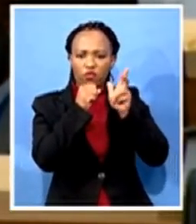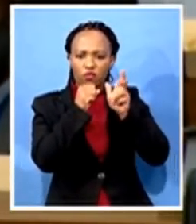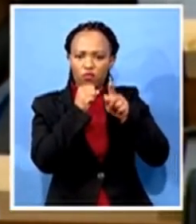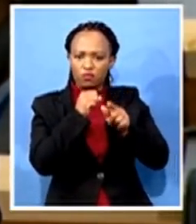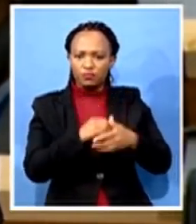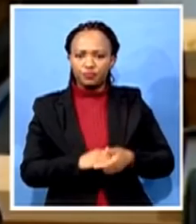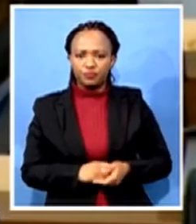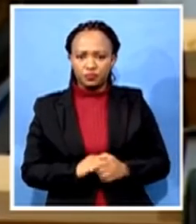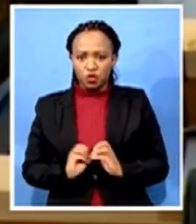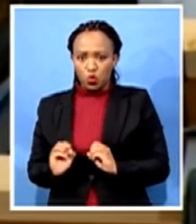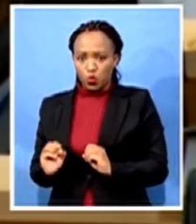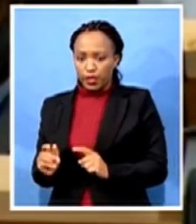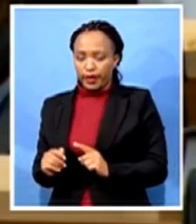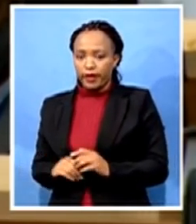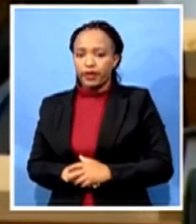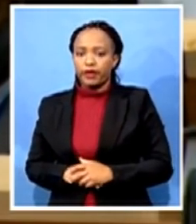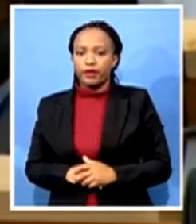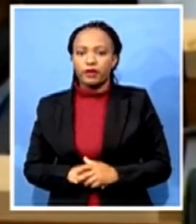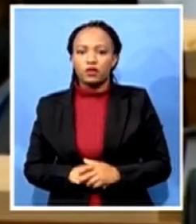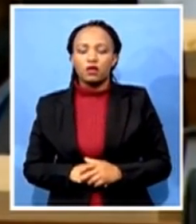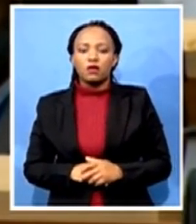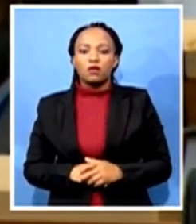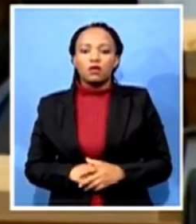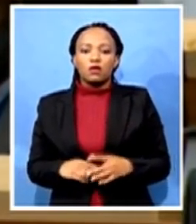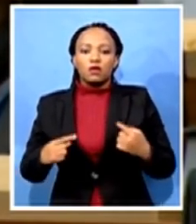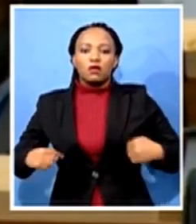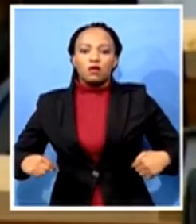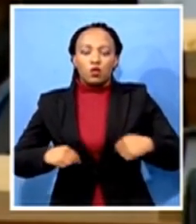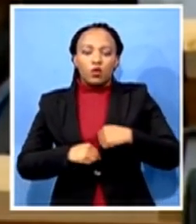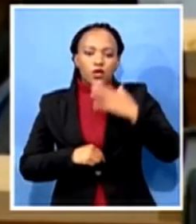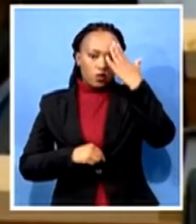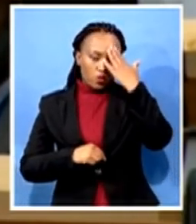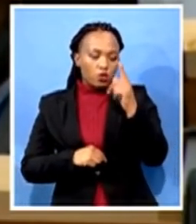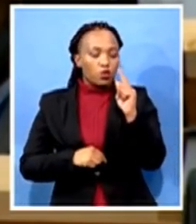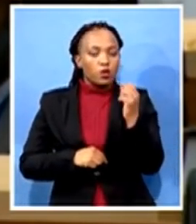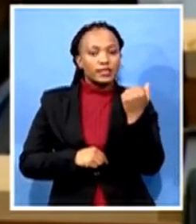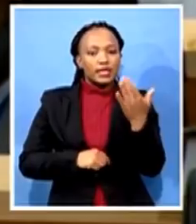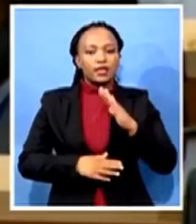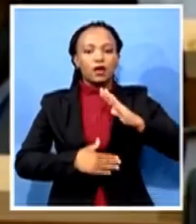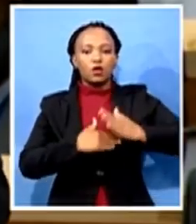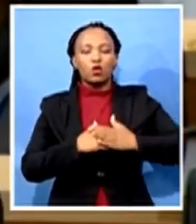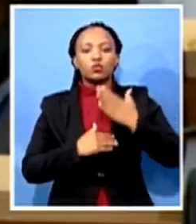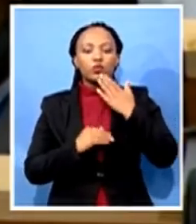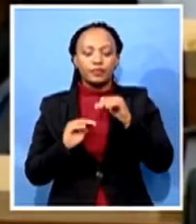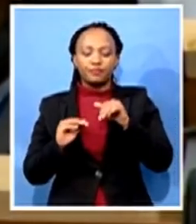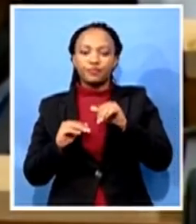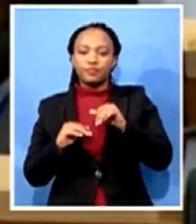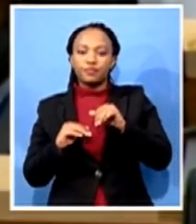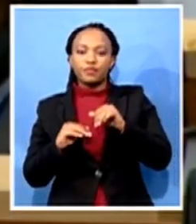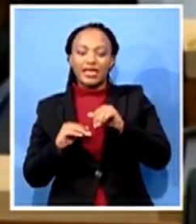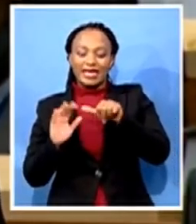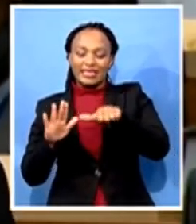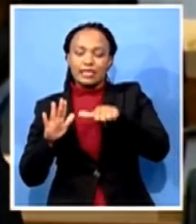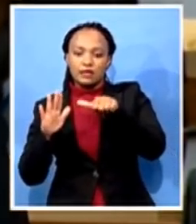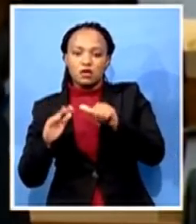We know that the tender closed on the 16th of April 2020. All that is part of the evidence and